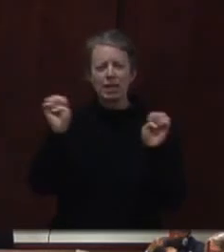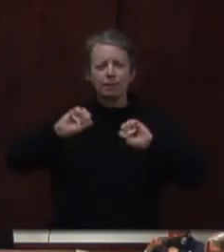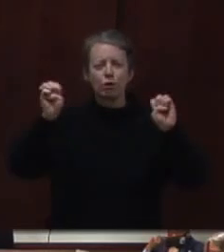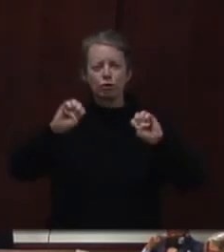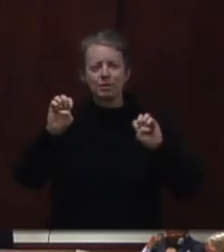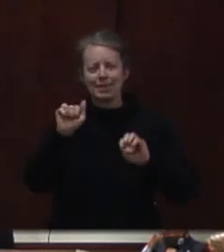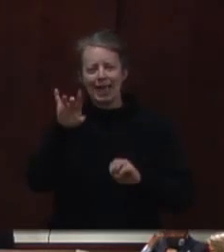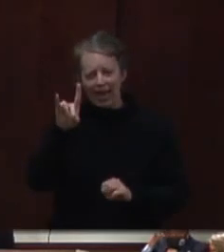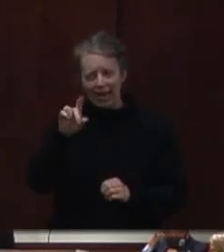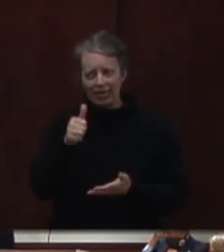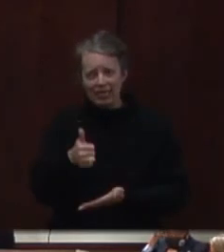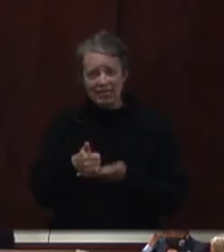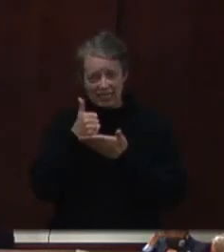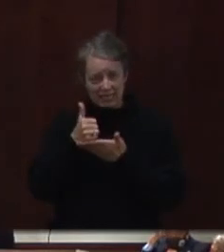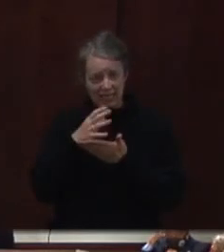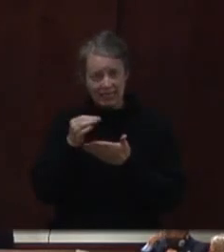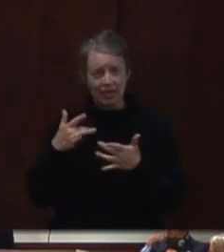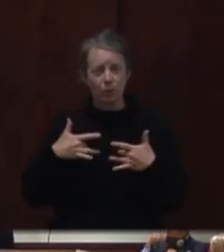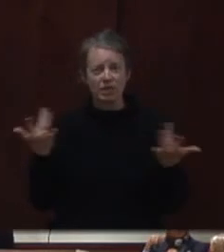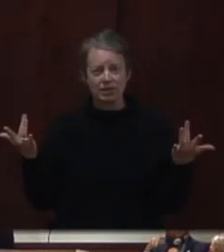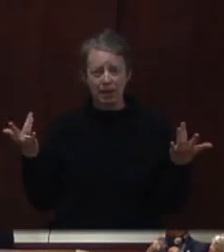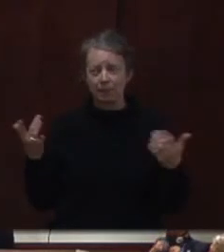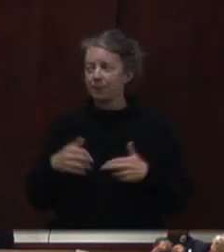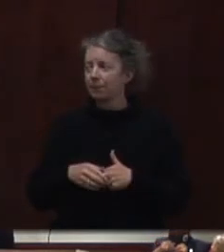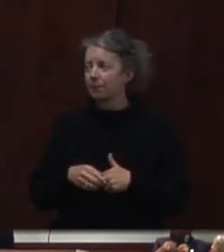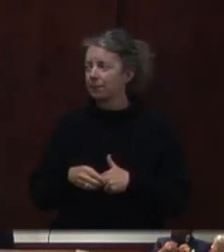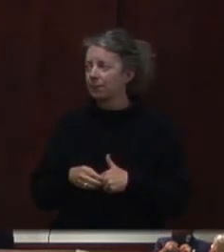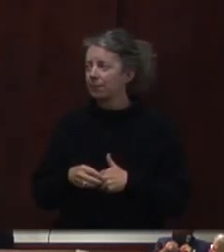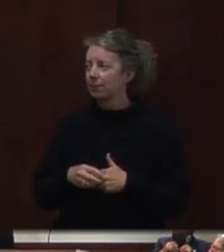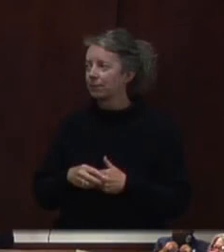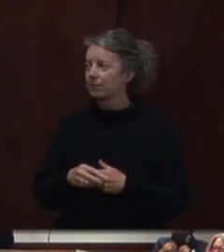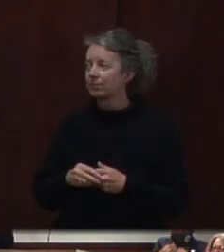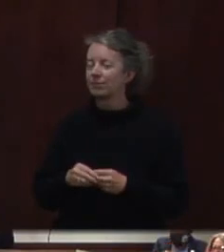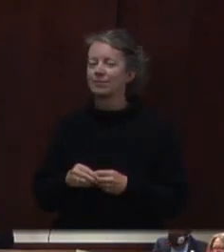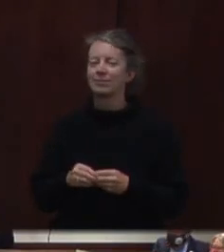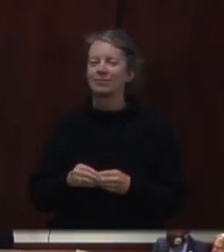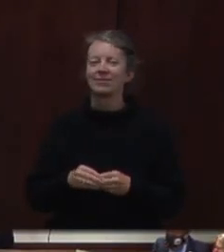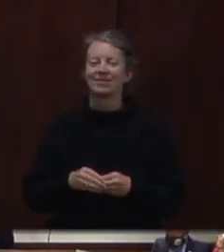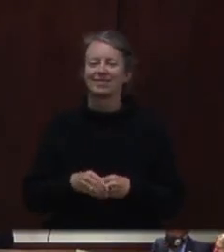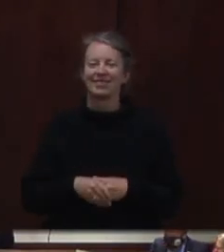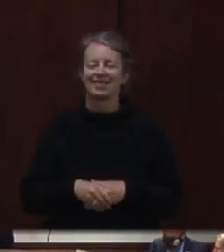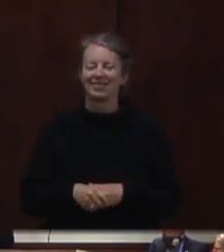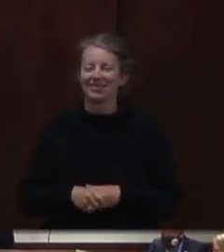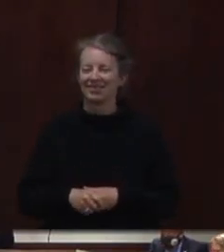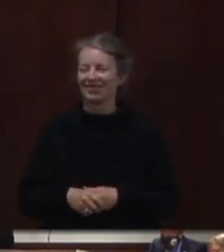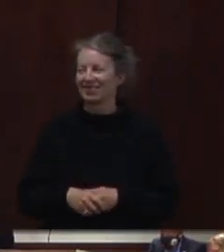the status of the different types of, mic is off. I'm muted, yes.